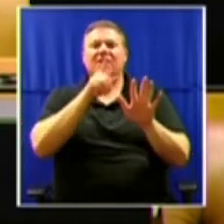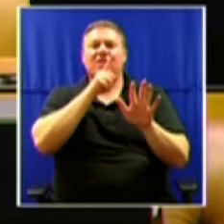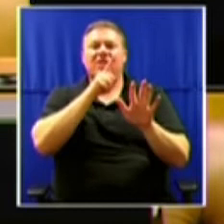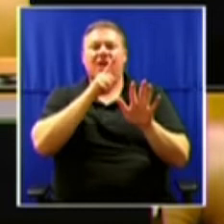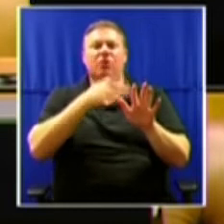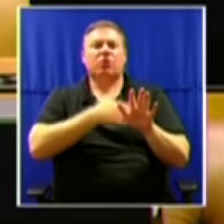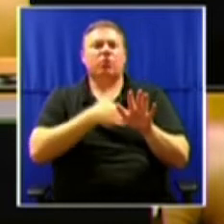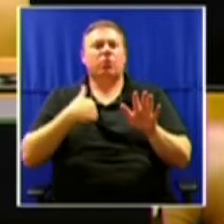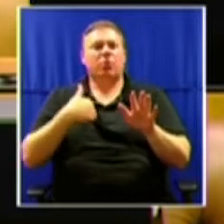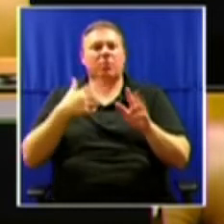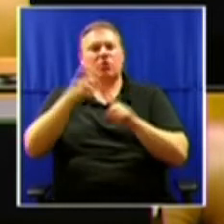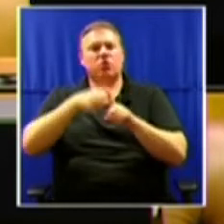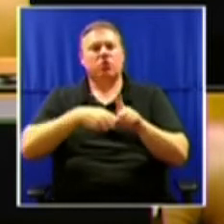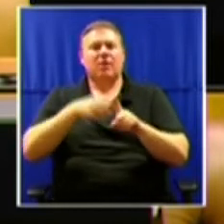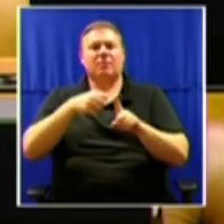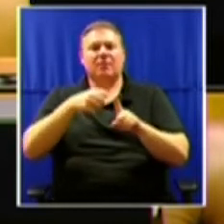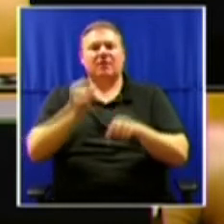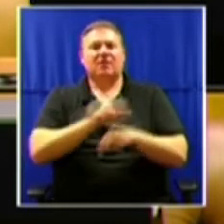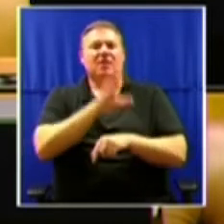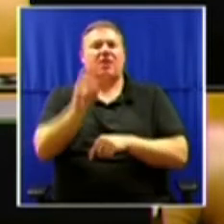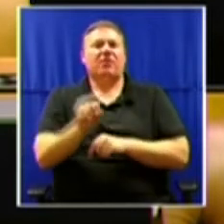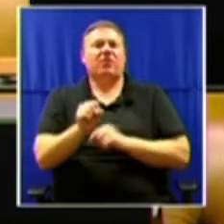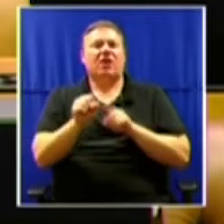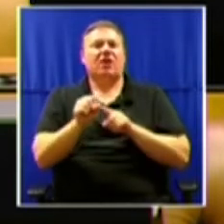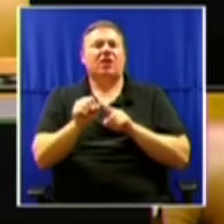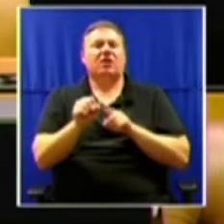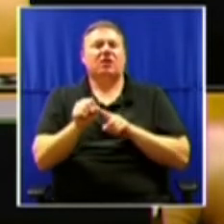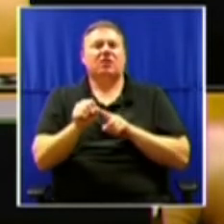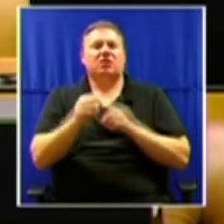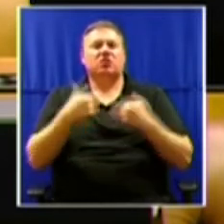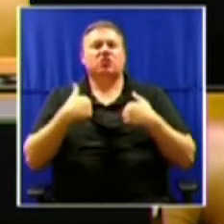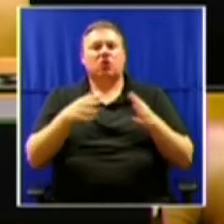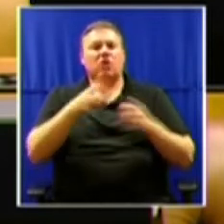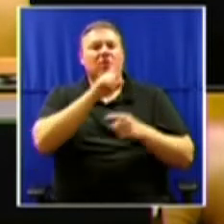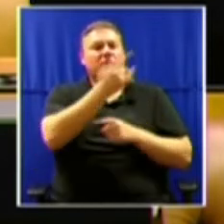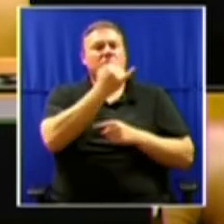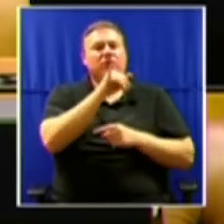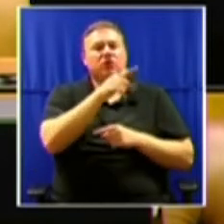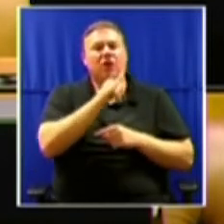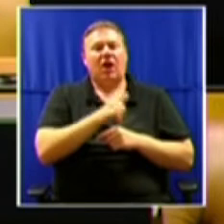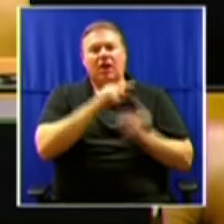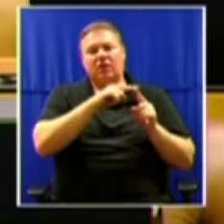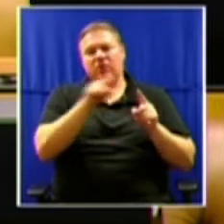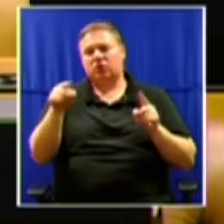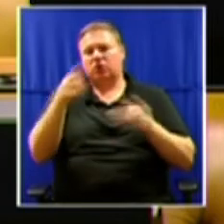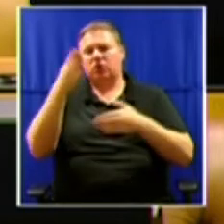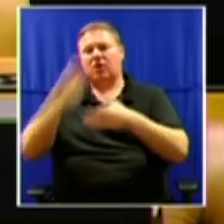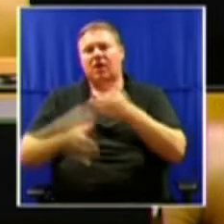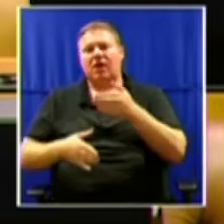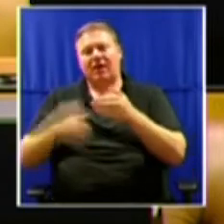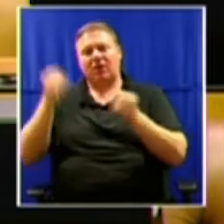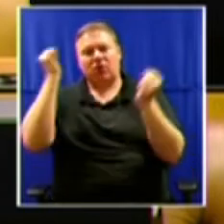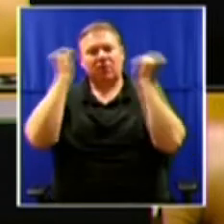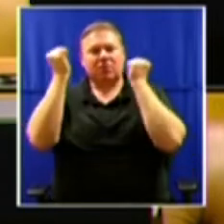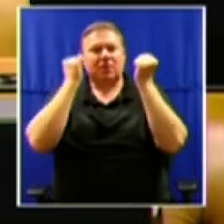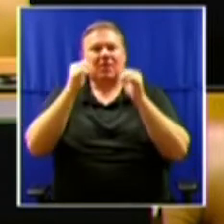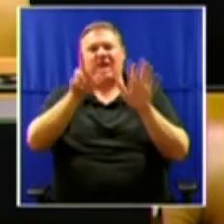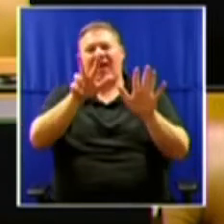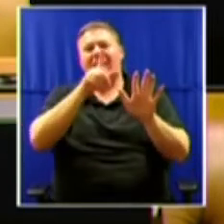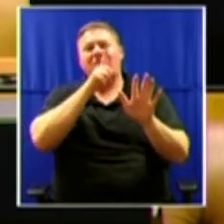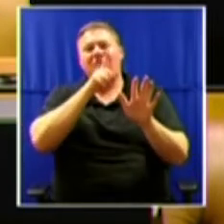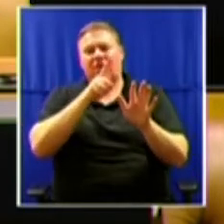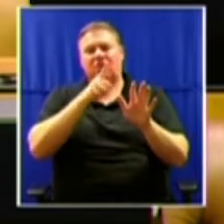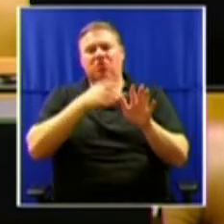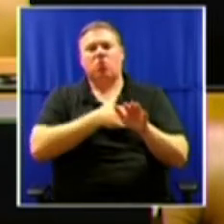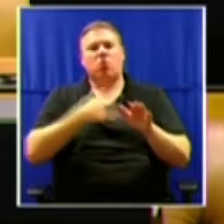women were raped in South Africa. That is starting from the 1st of July until the end of September. 8,000 of